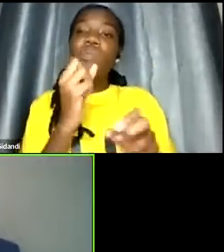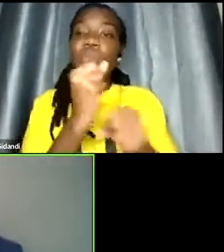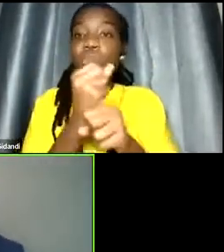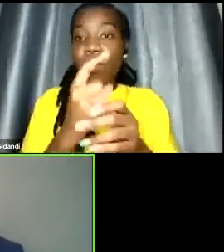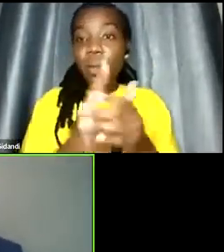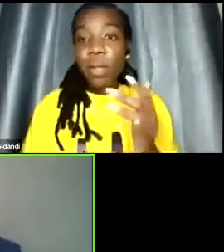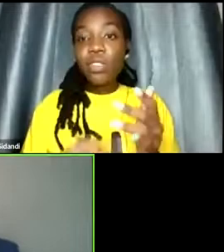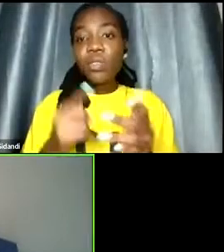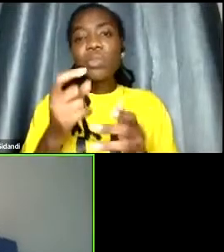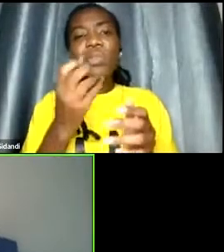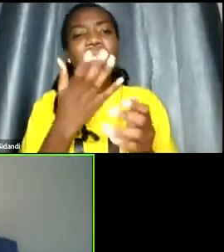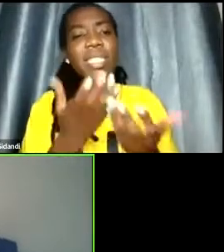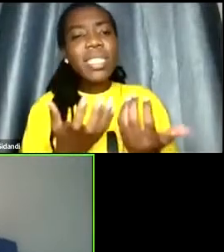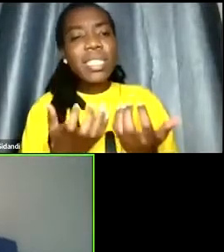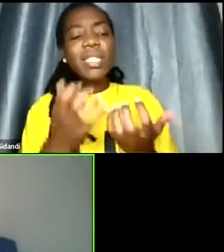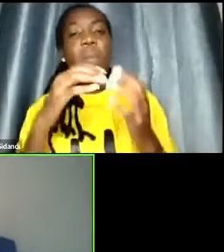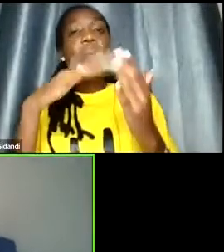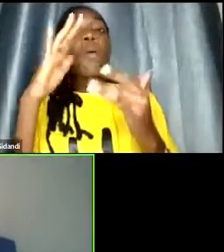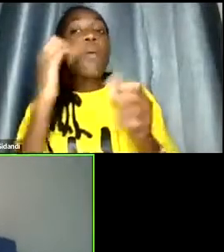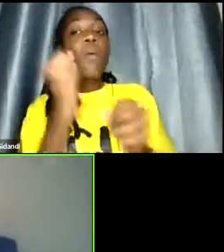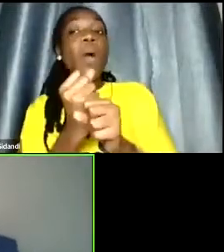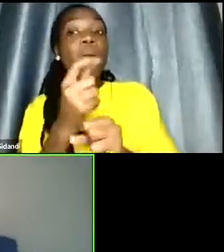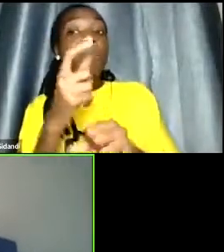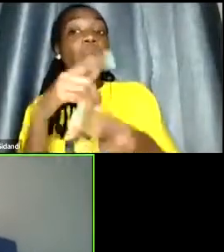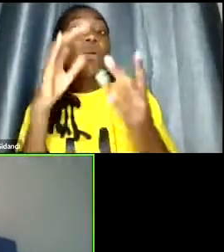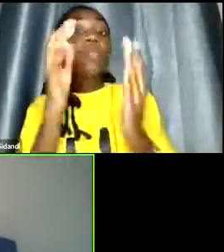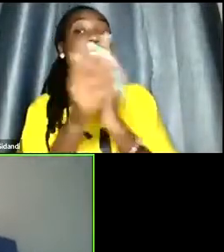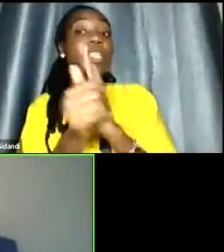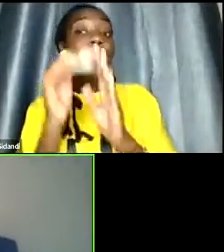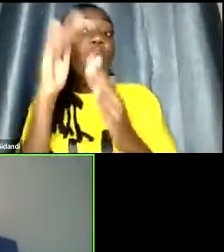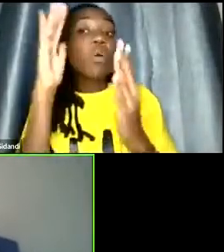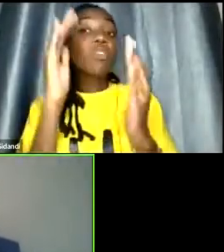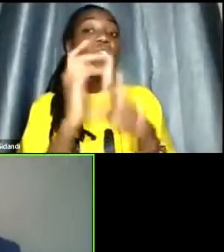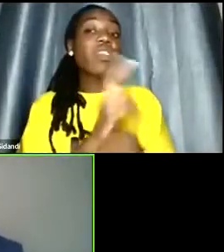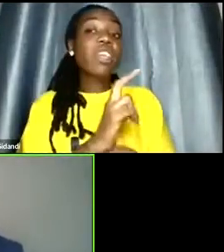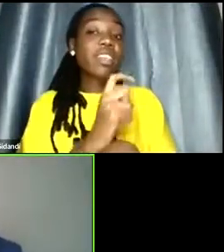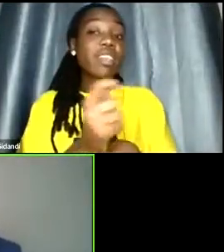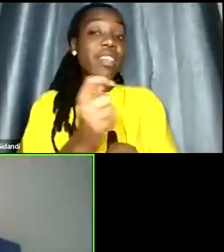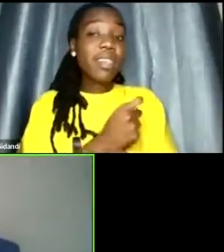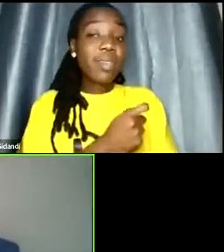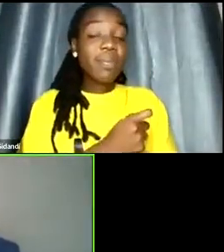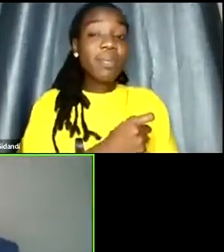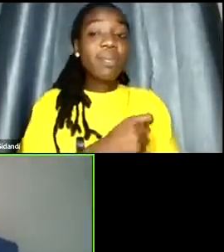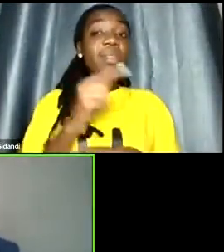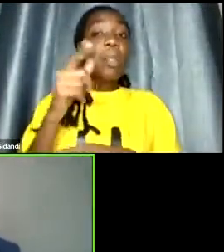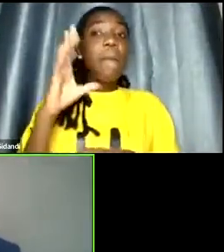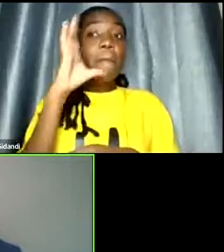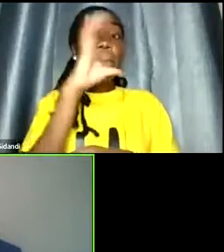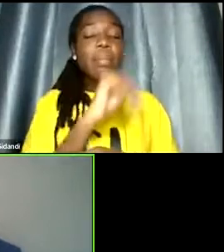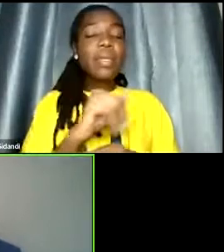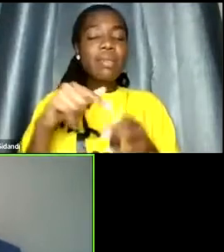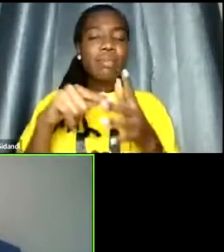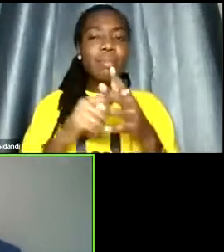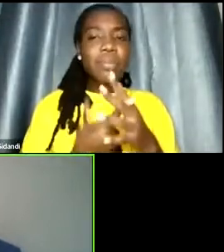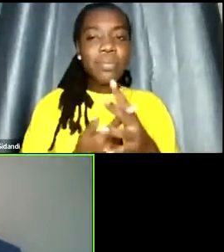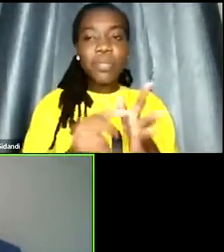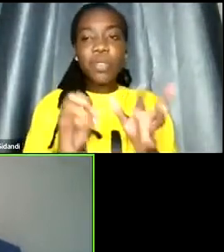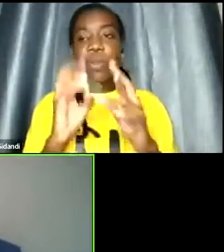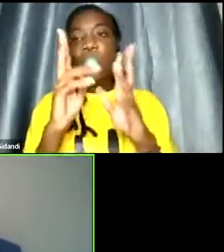they need more work? Do they need more skilling? Do they need more coaching? Do they need more training? Are they a misfit? In other words, a square peg in a round